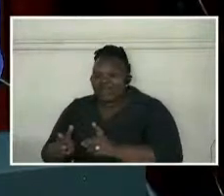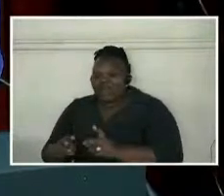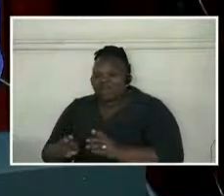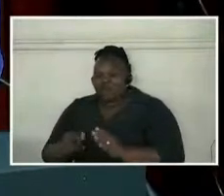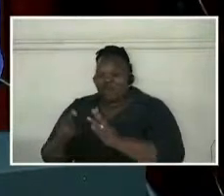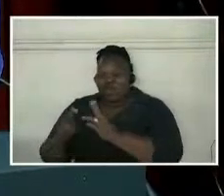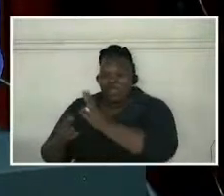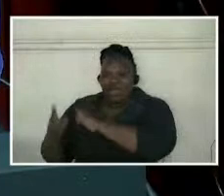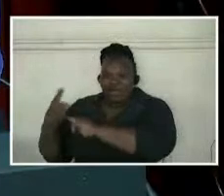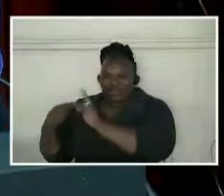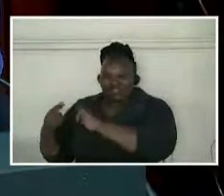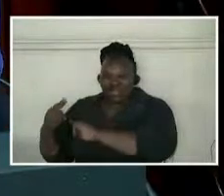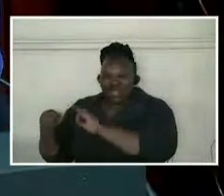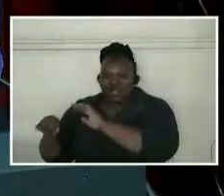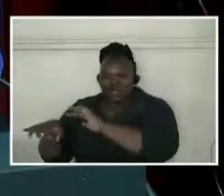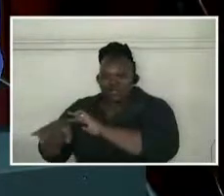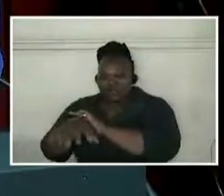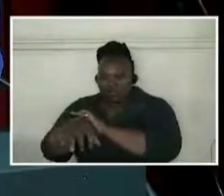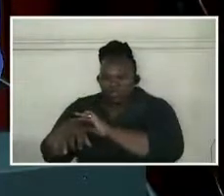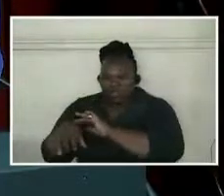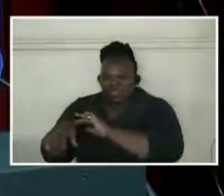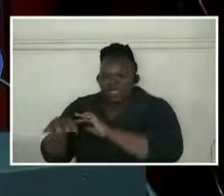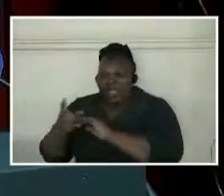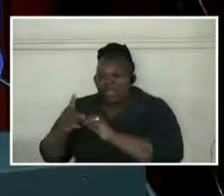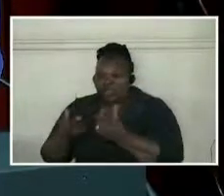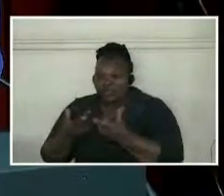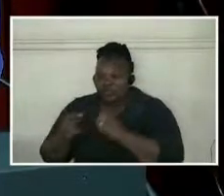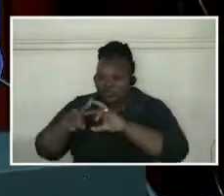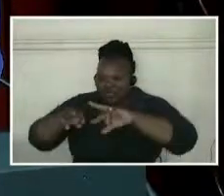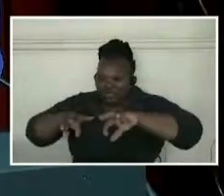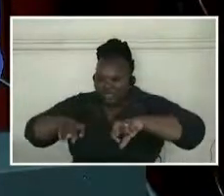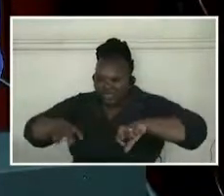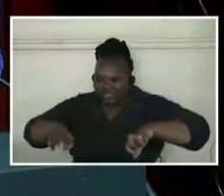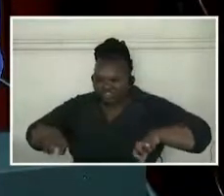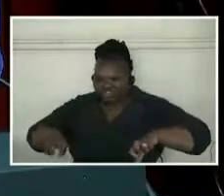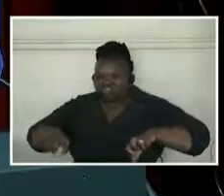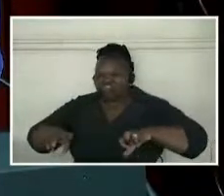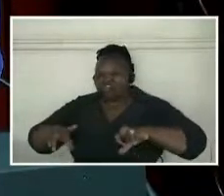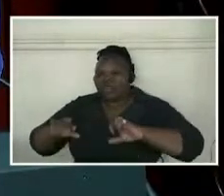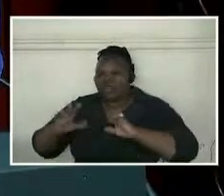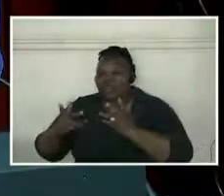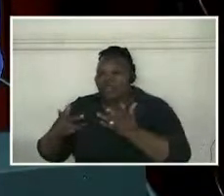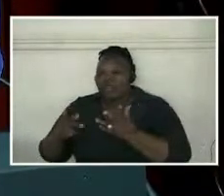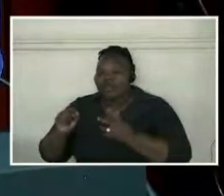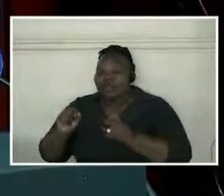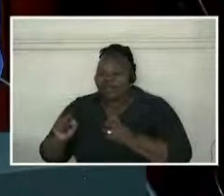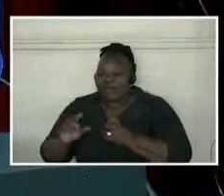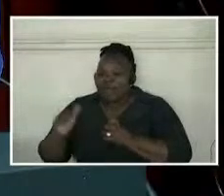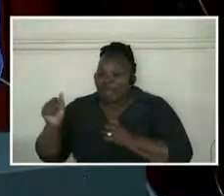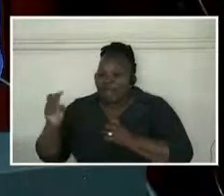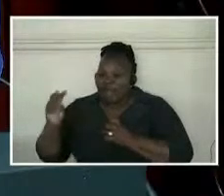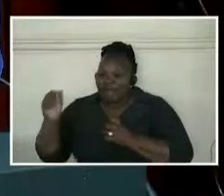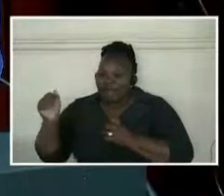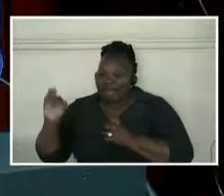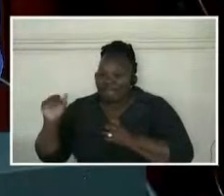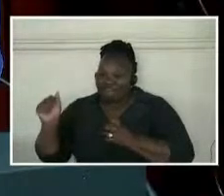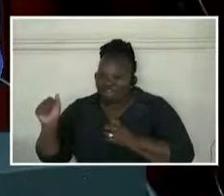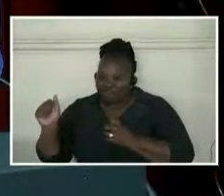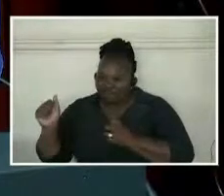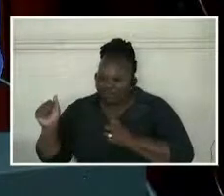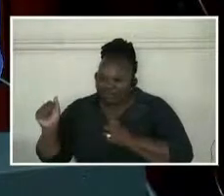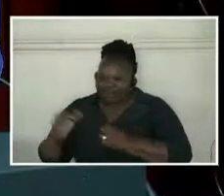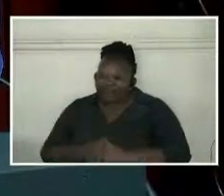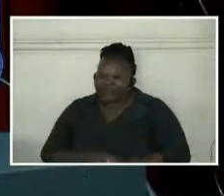resources as well as to conduct research within the heritage field in the province in terms of amafi entity